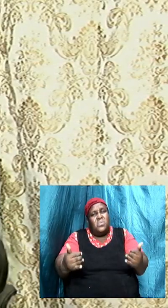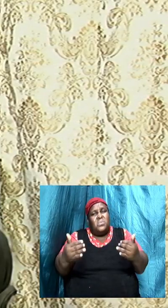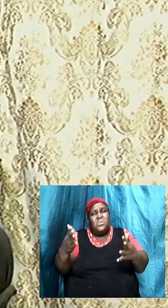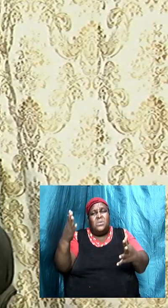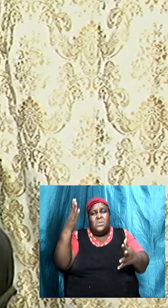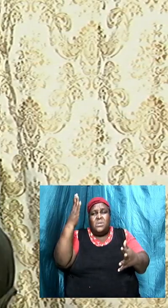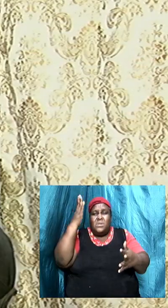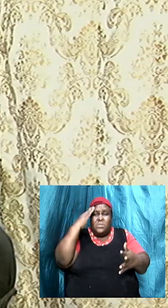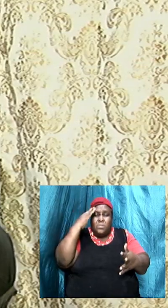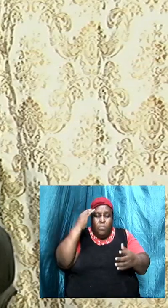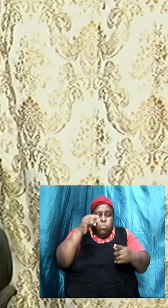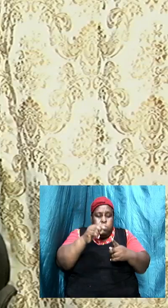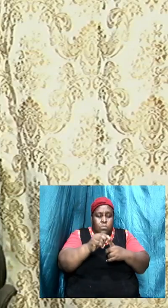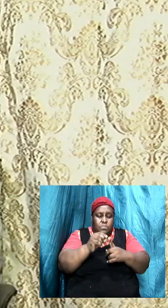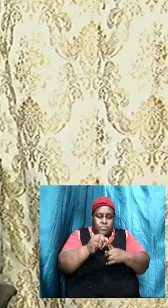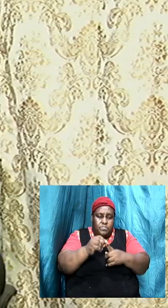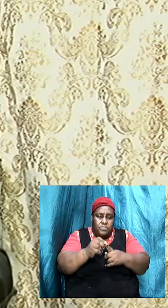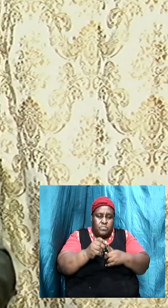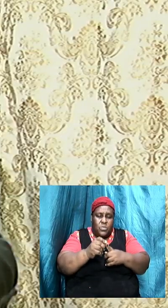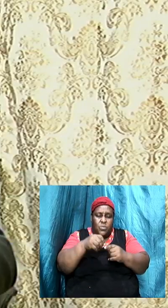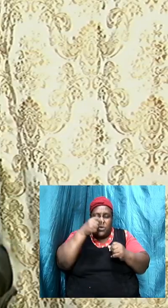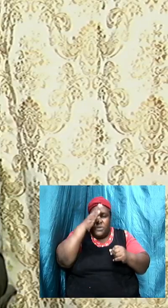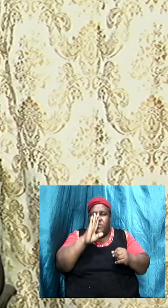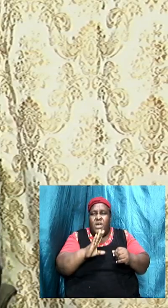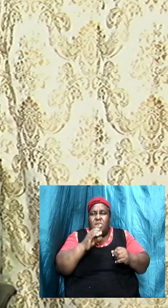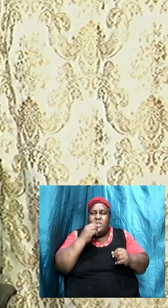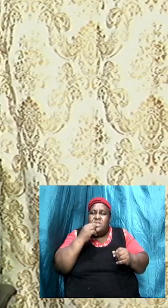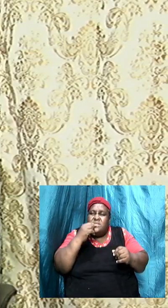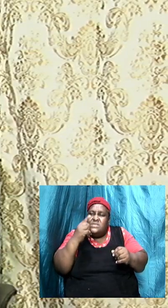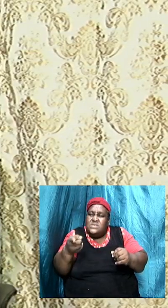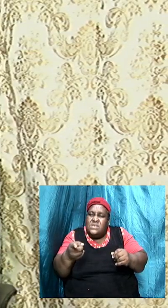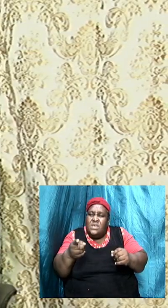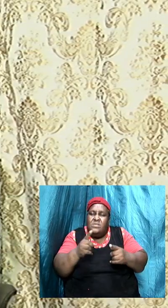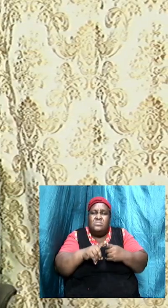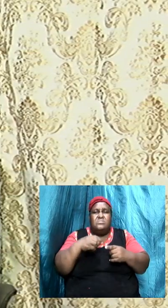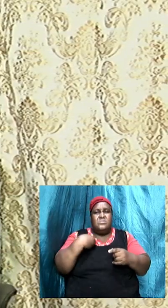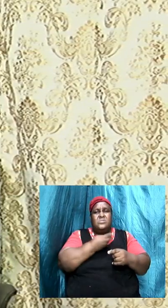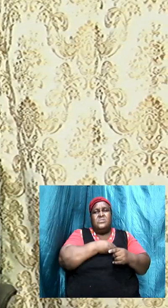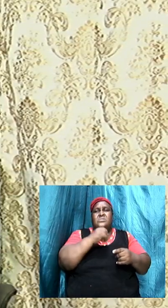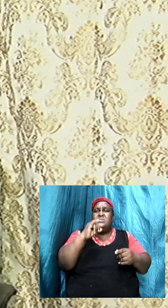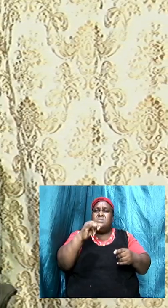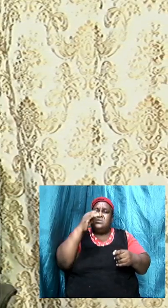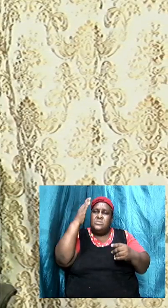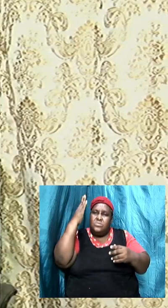God, know what is being said to us, then it is now.